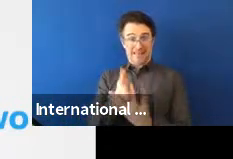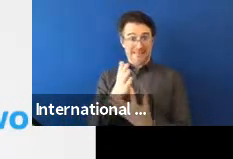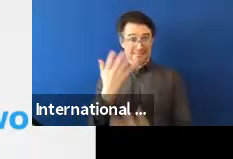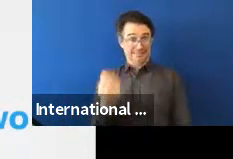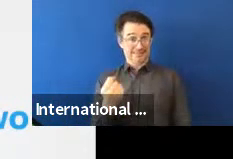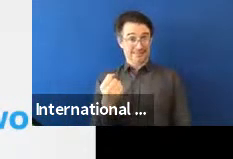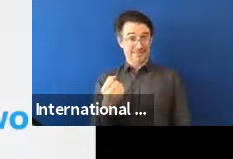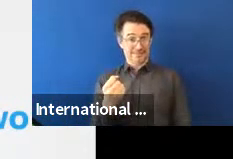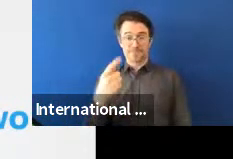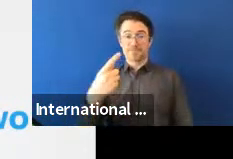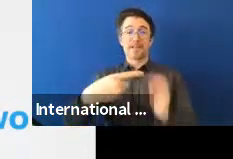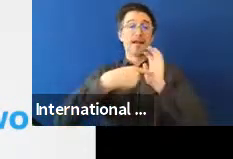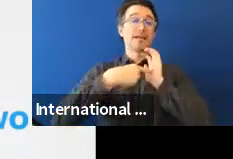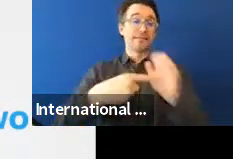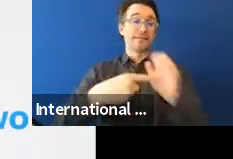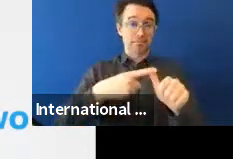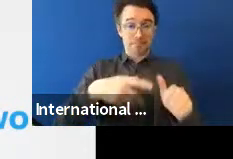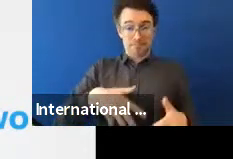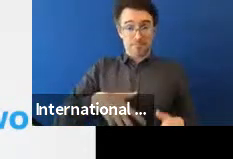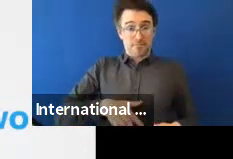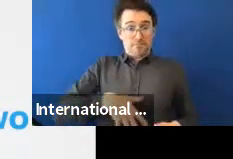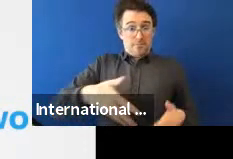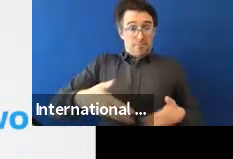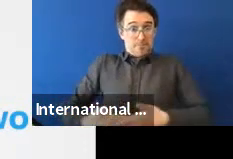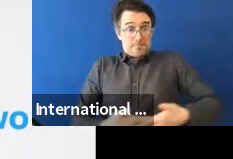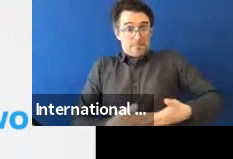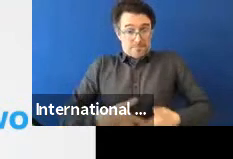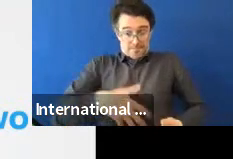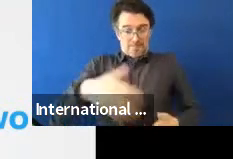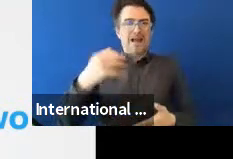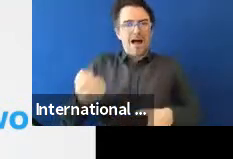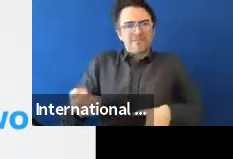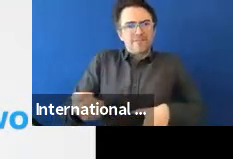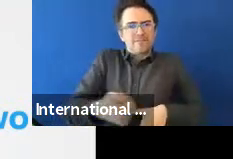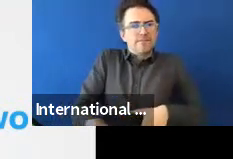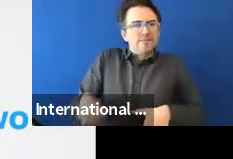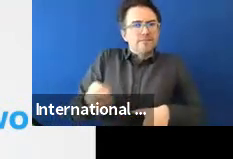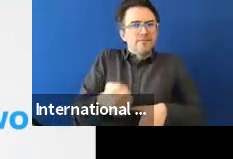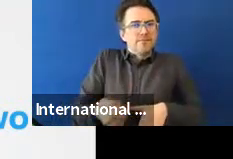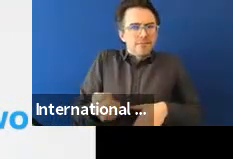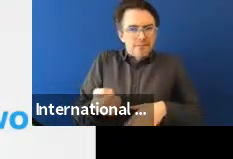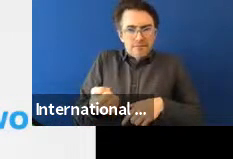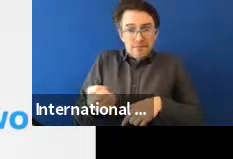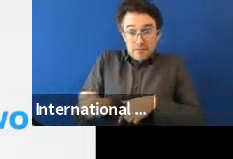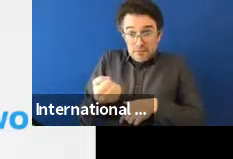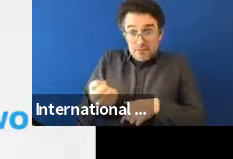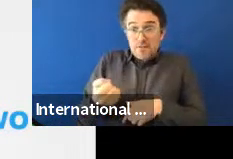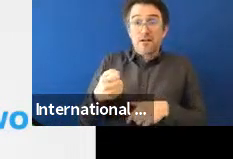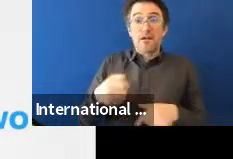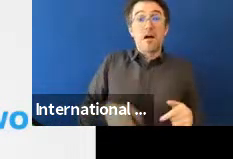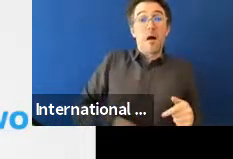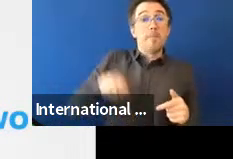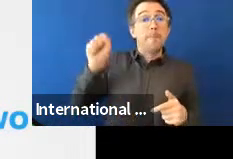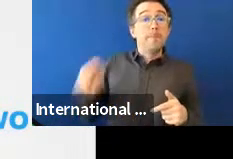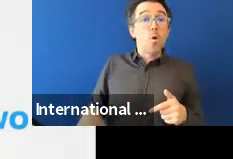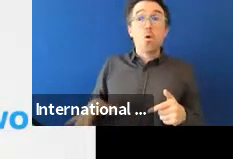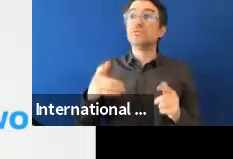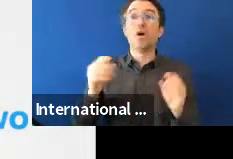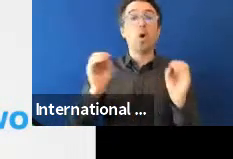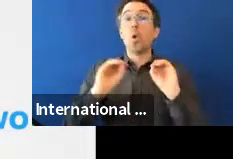pre-pregnancy termination for non-medical purpose are illegal in China. We call them